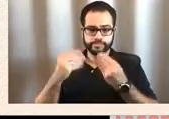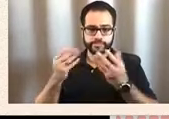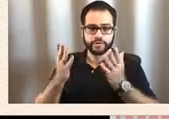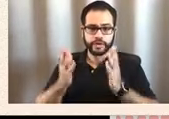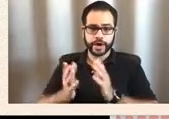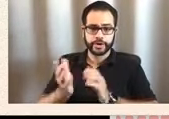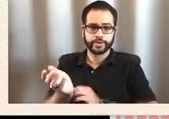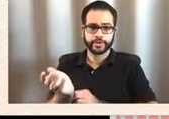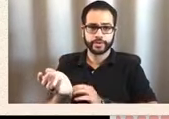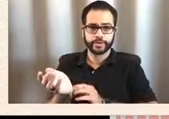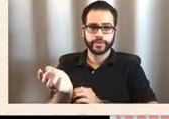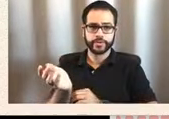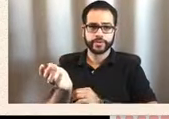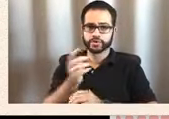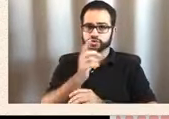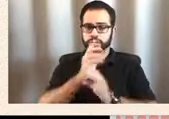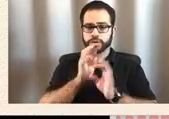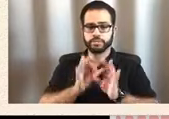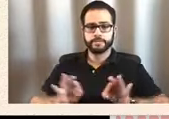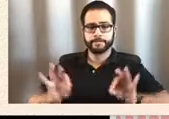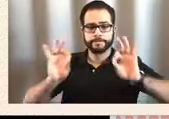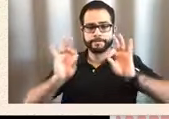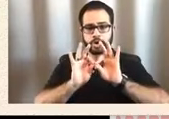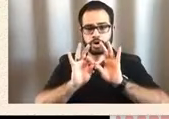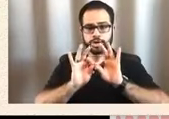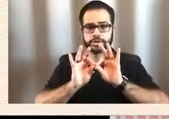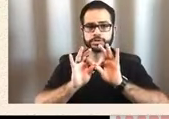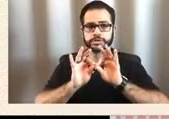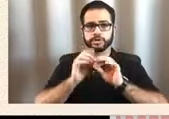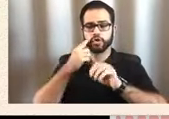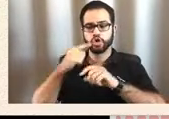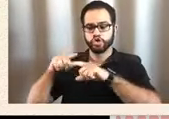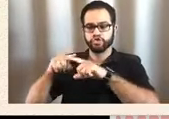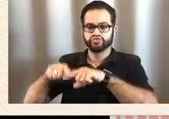is the importance of reliability,